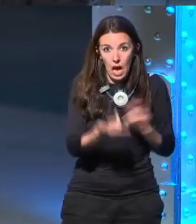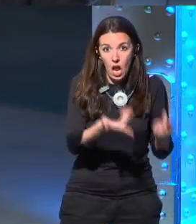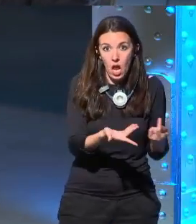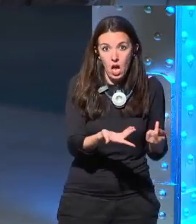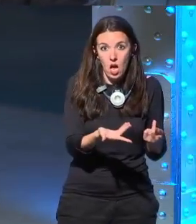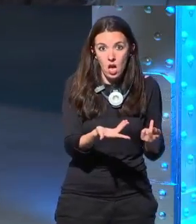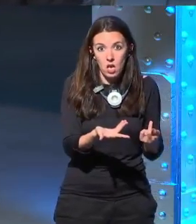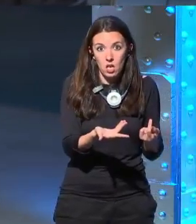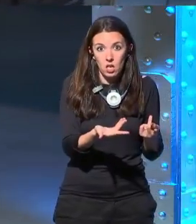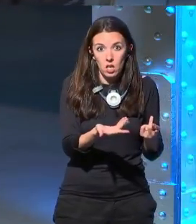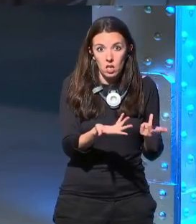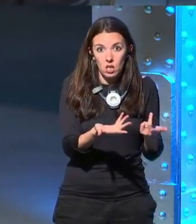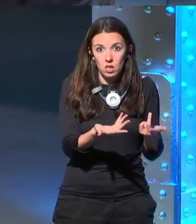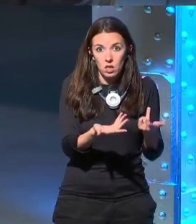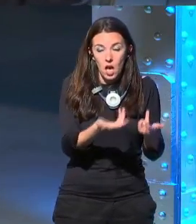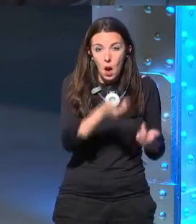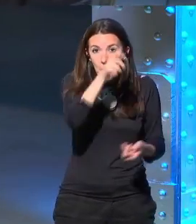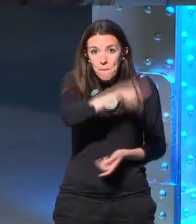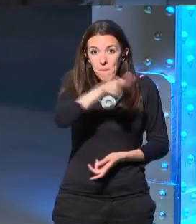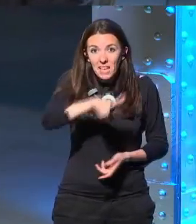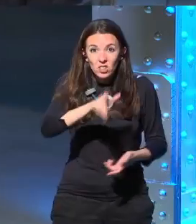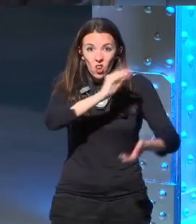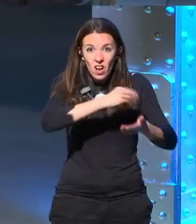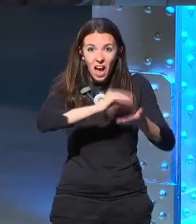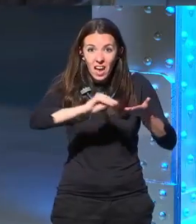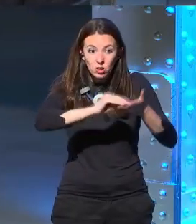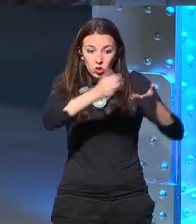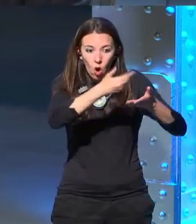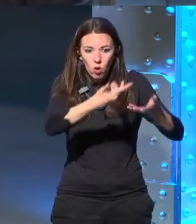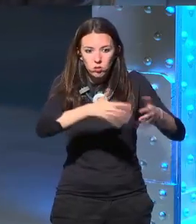responsible. But that's hard to do in the United States. A, because